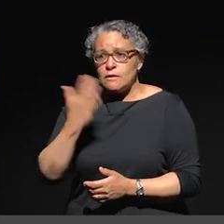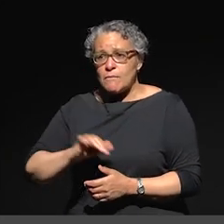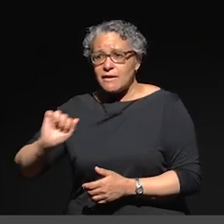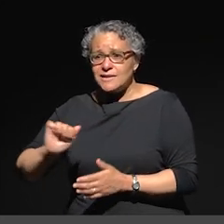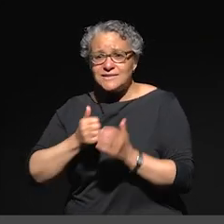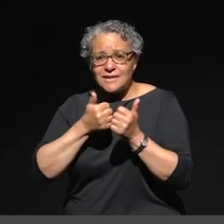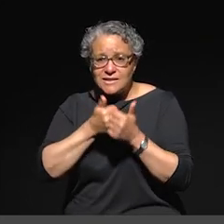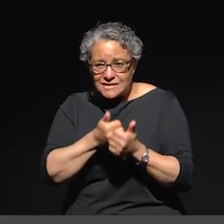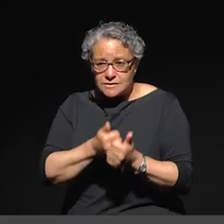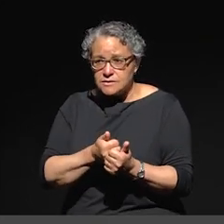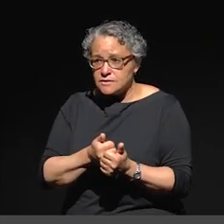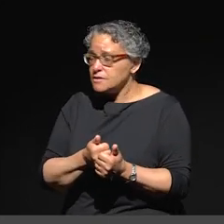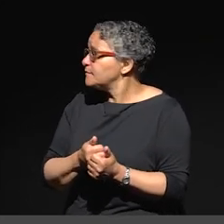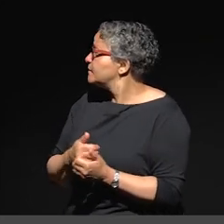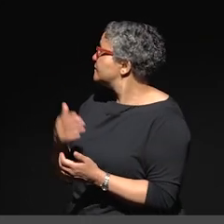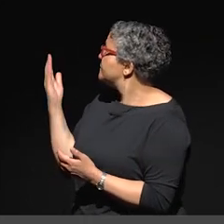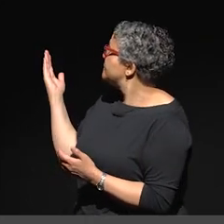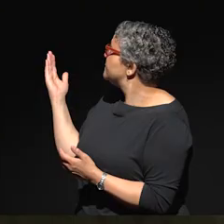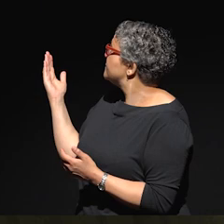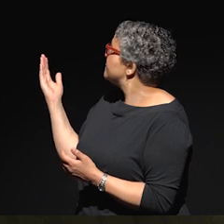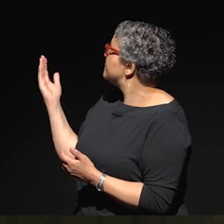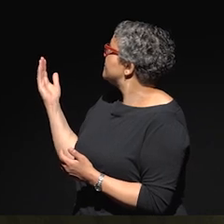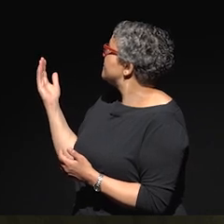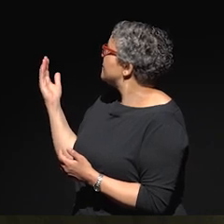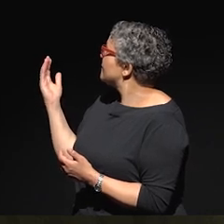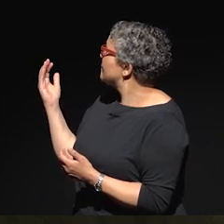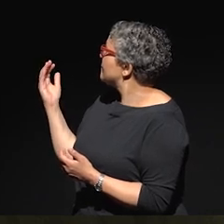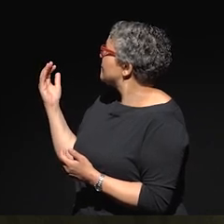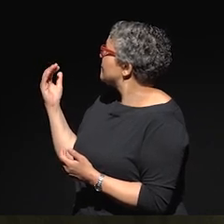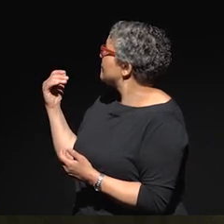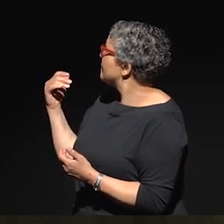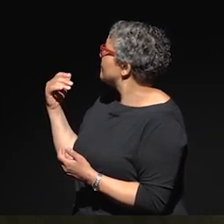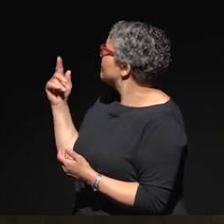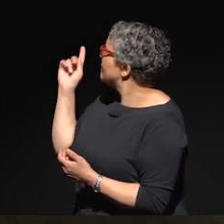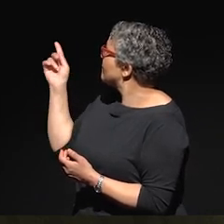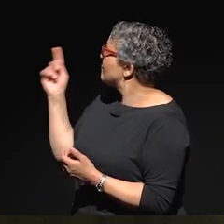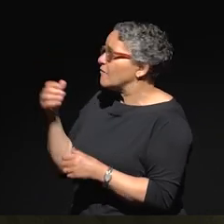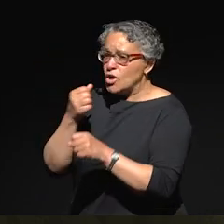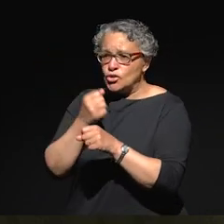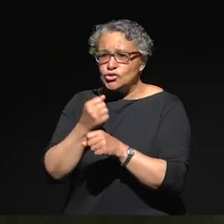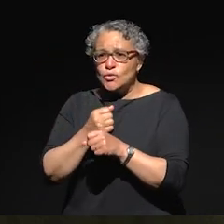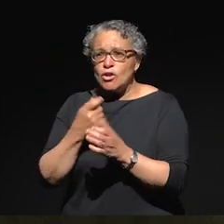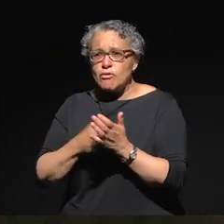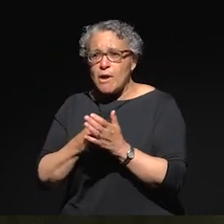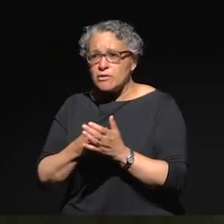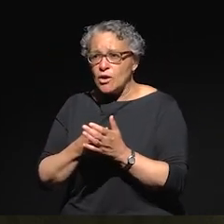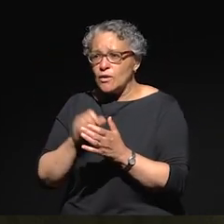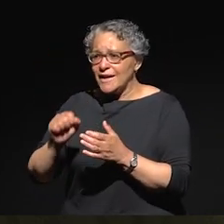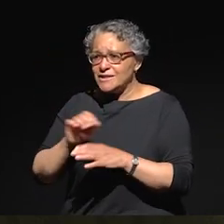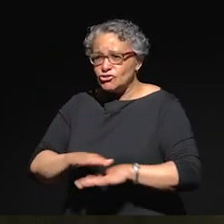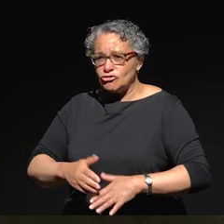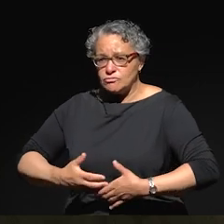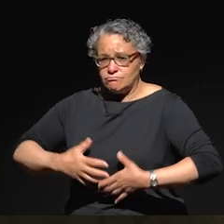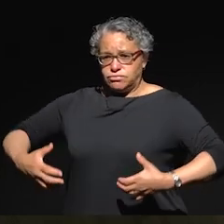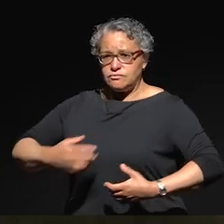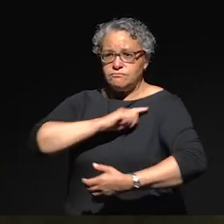one of them, and you can see how he beefs up. He doesn't have the hollow chest anymore. That's not Giulio Romano. He does these puffed up children, muscular.